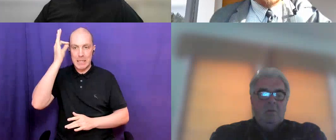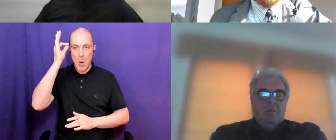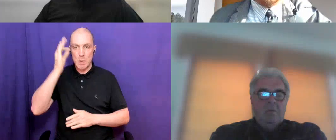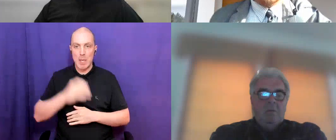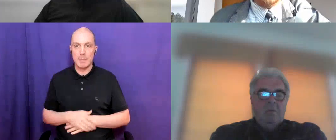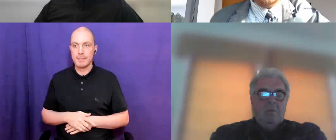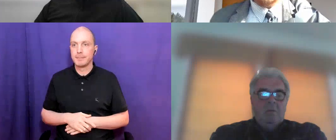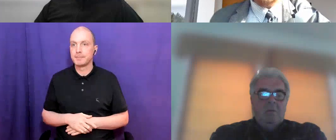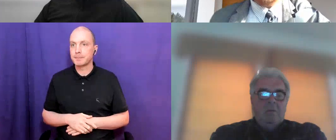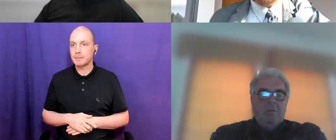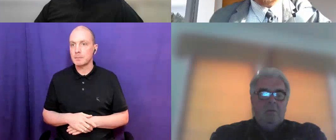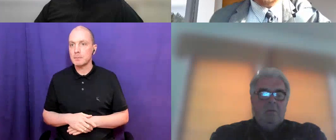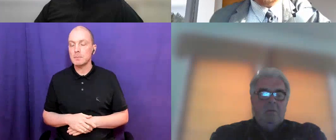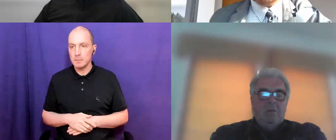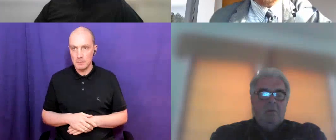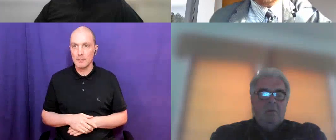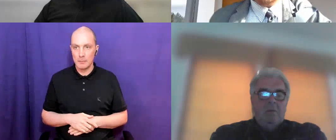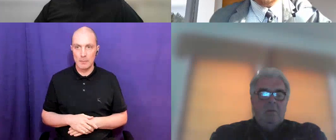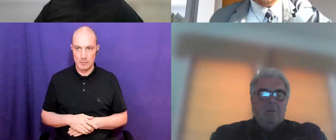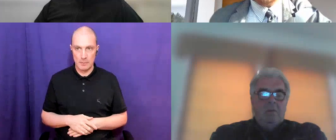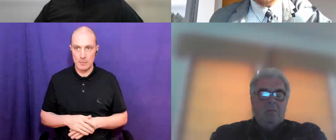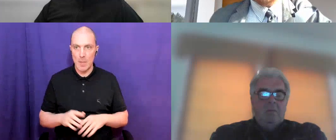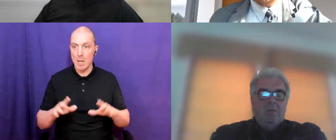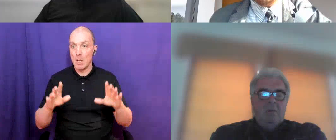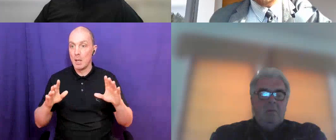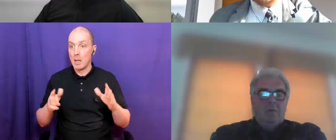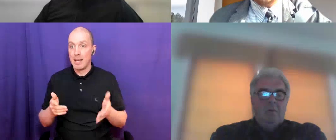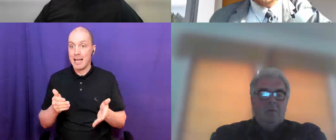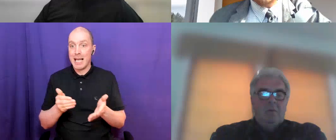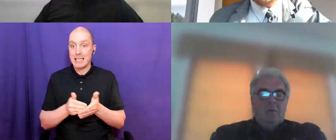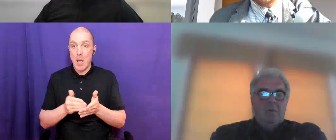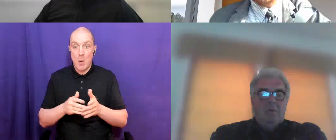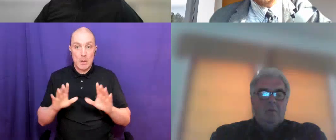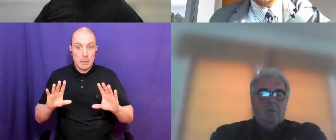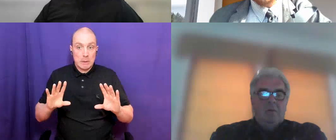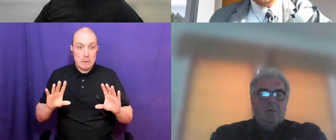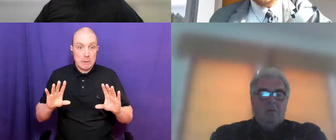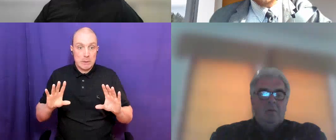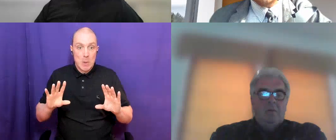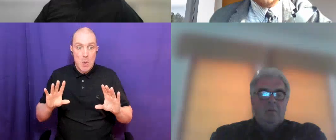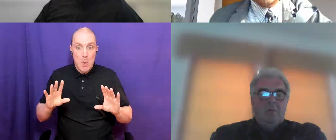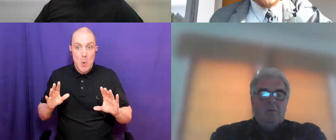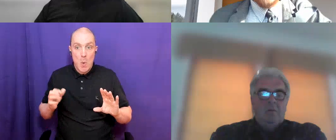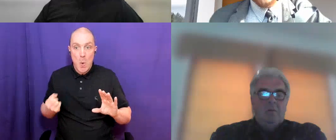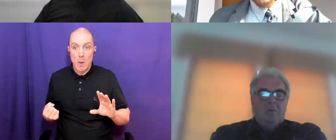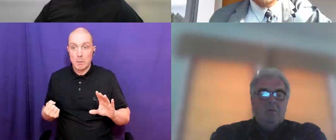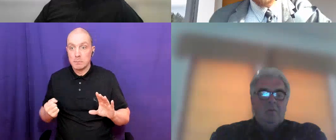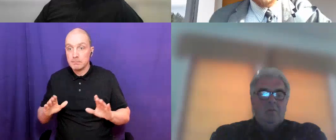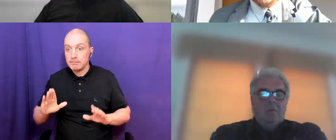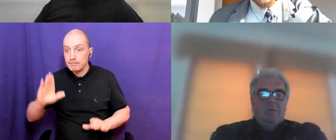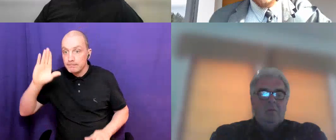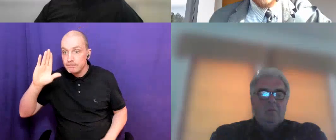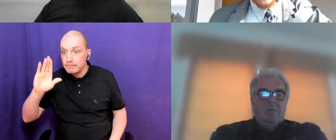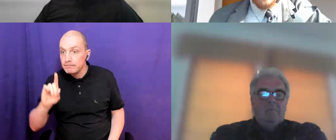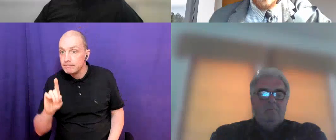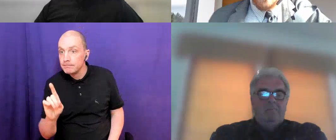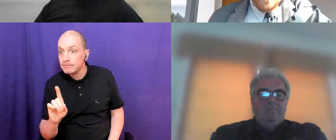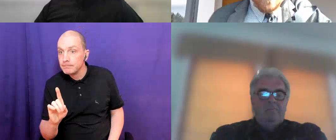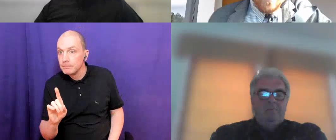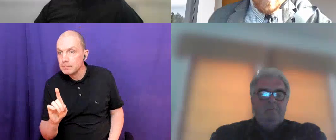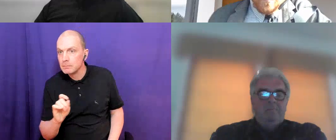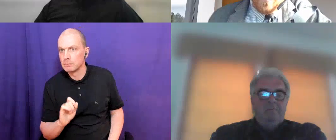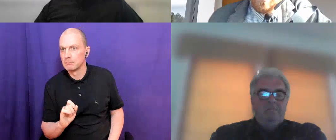Okay, I'm going to stop again just around this stage, see if there's any hands, Gordon. Not seeing anything.